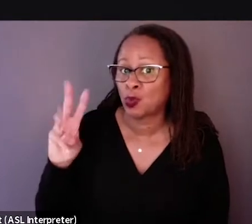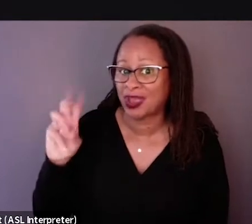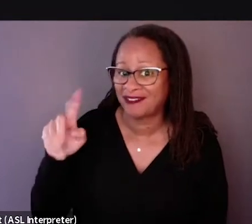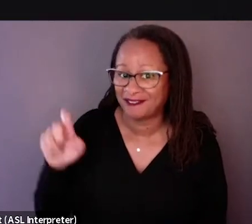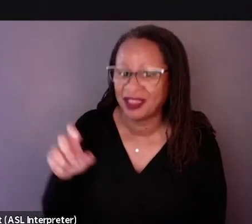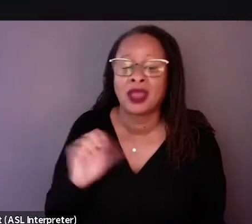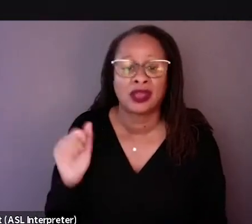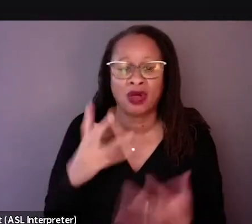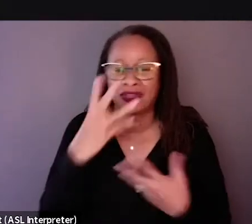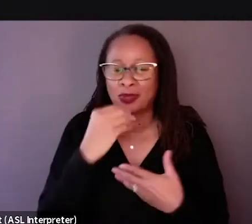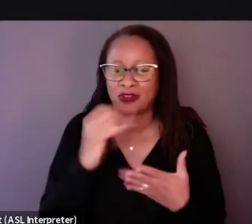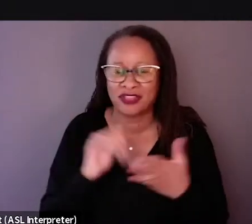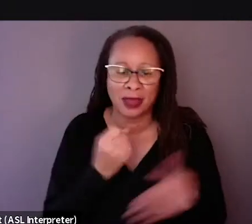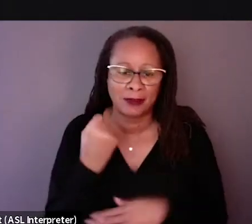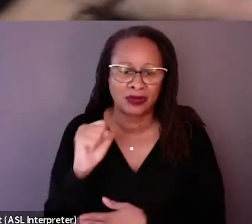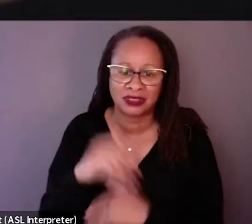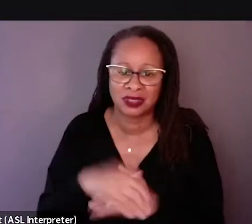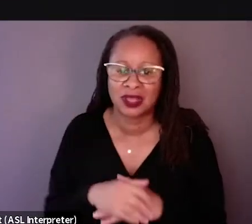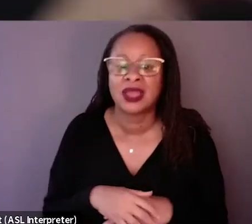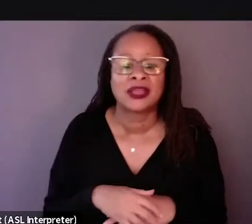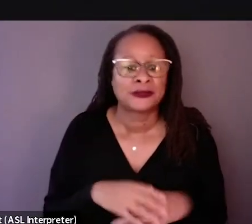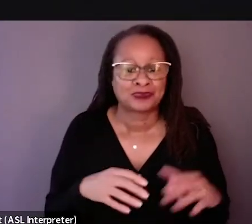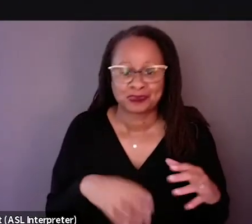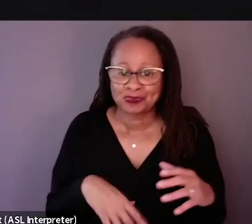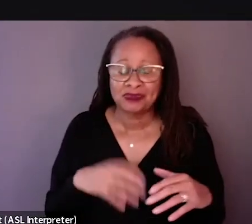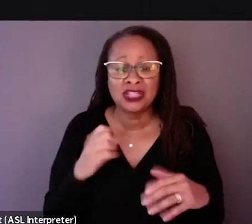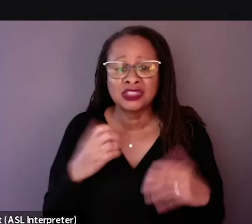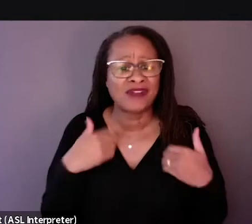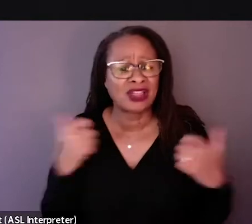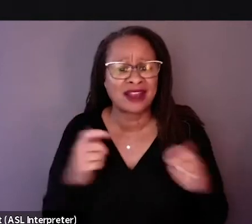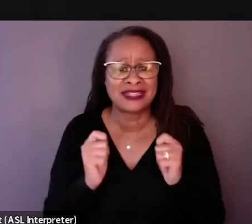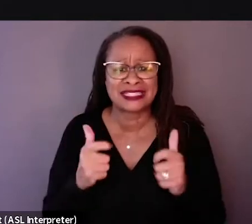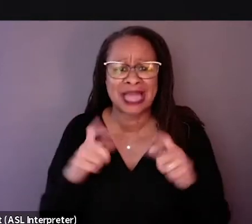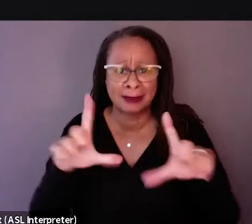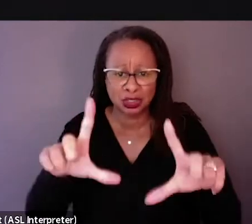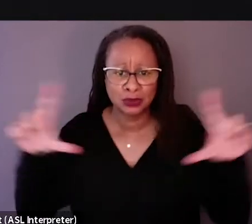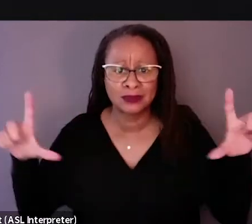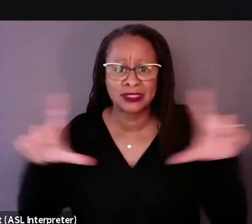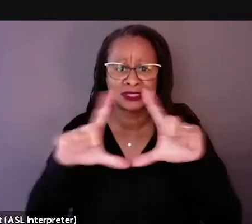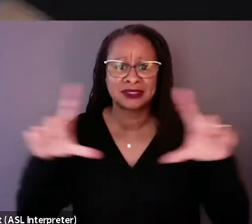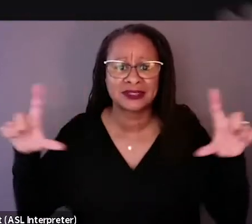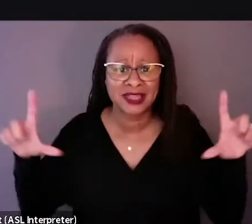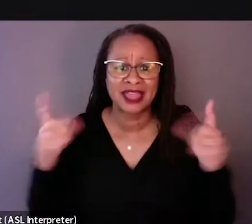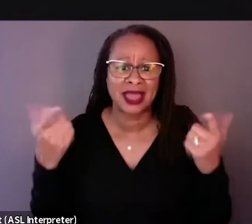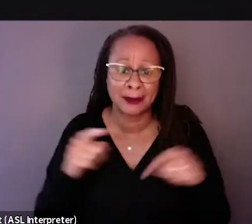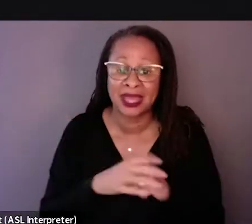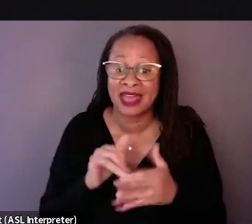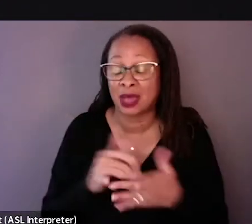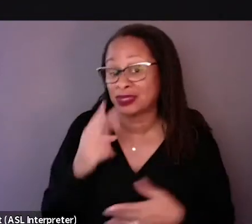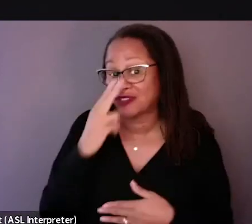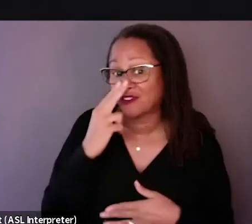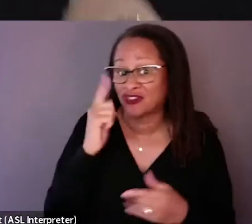movement show up in, for example, Maurice's cinematography, like the snap zooms. So that was really fun for us to not just play with in our